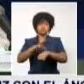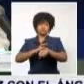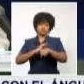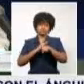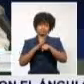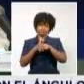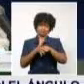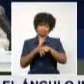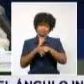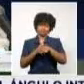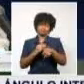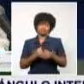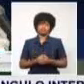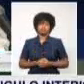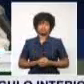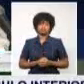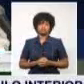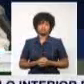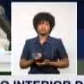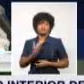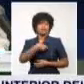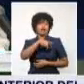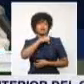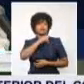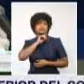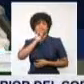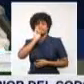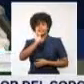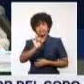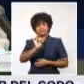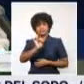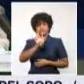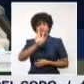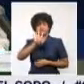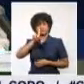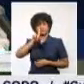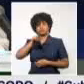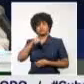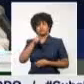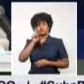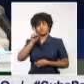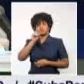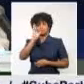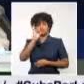1,443 the number of people who have tested positive in our country. That is,